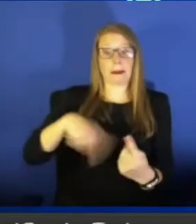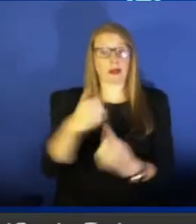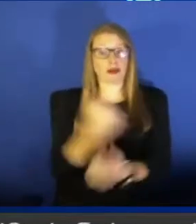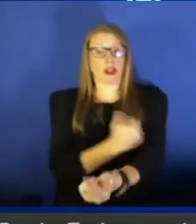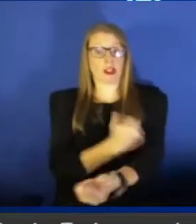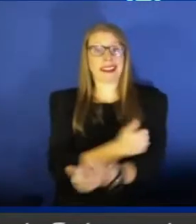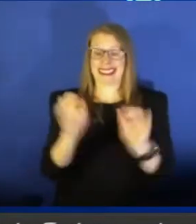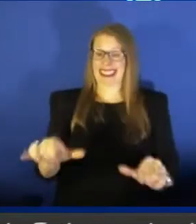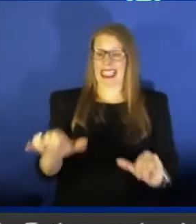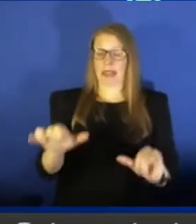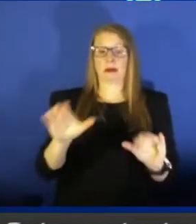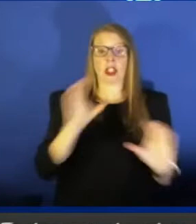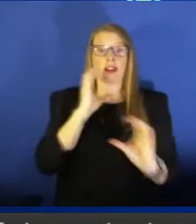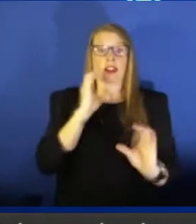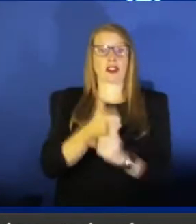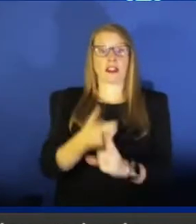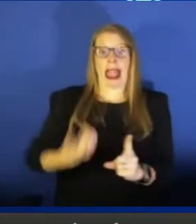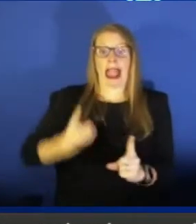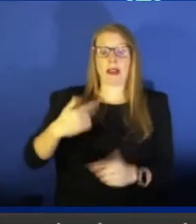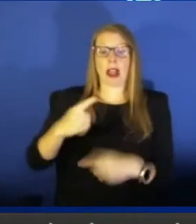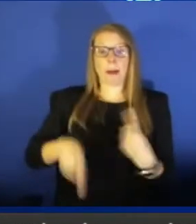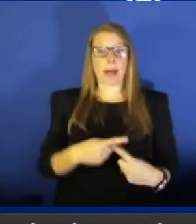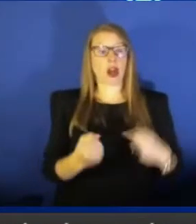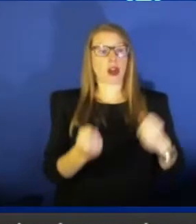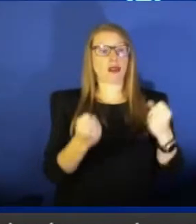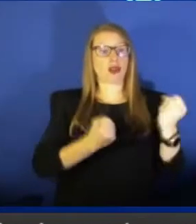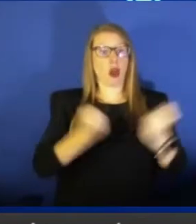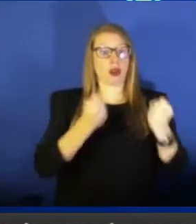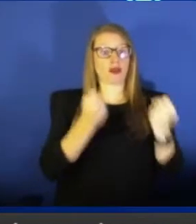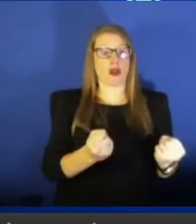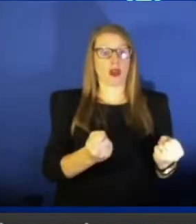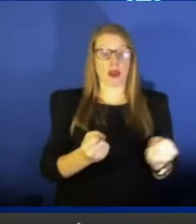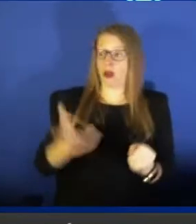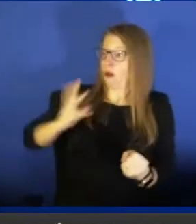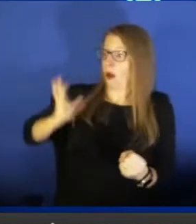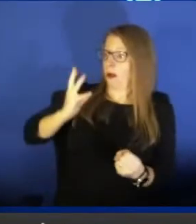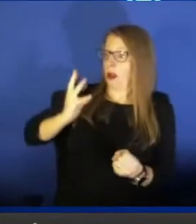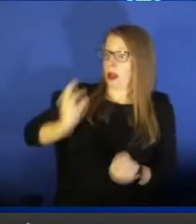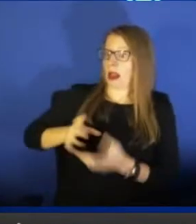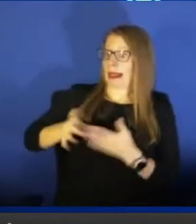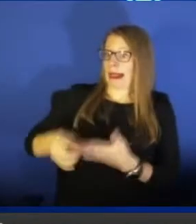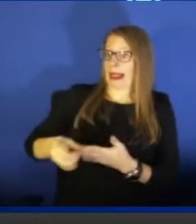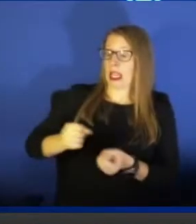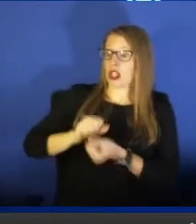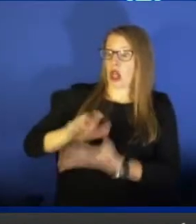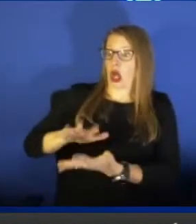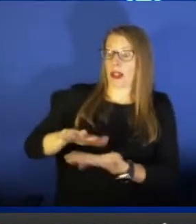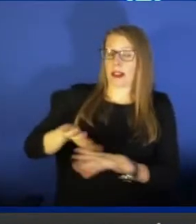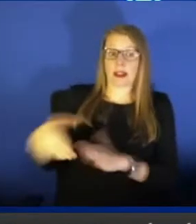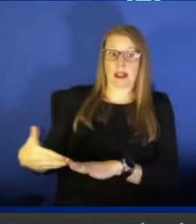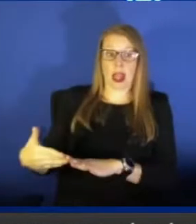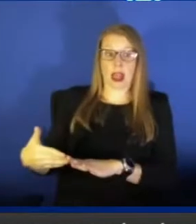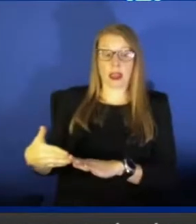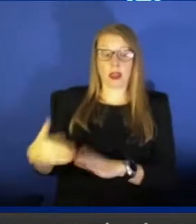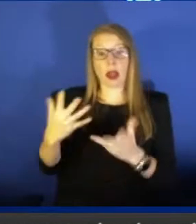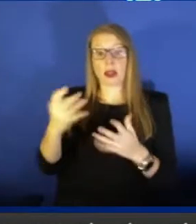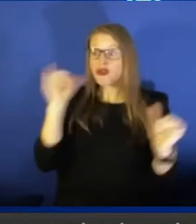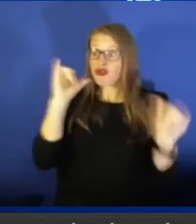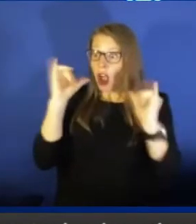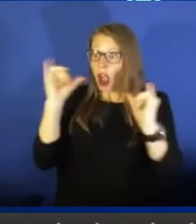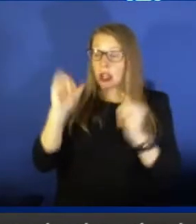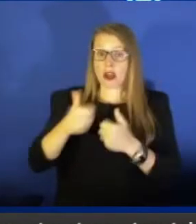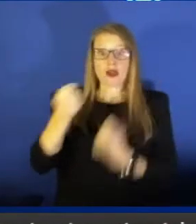question. So we do get actually quite a few calls about illicit fentanyl overdoses. I will say, since we are voluntary, we don't have